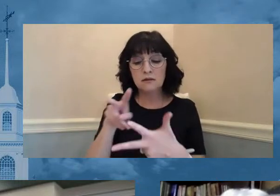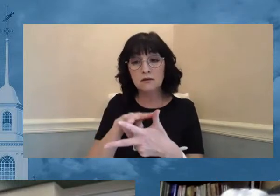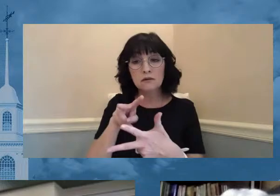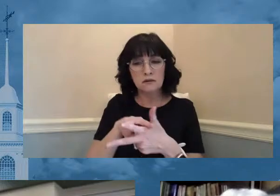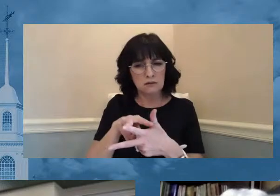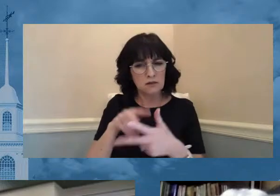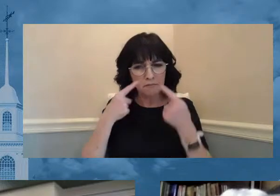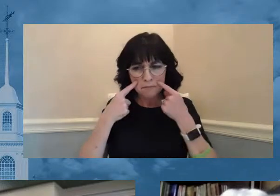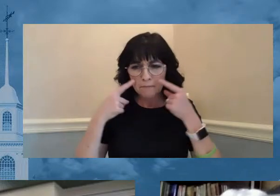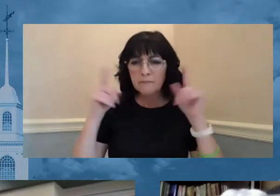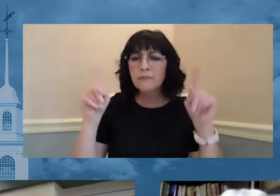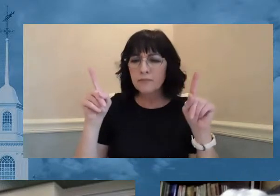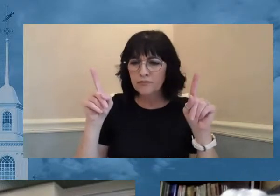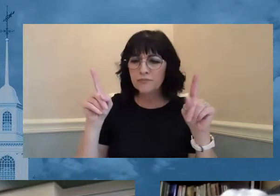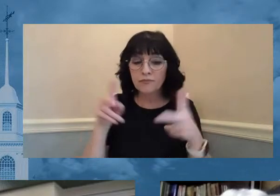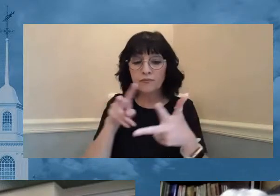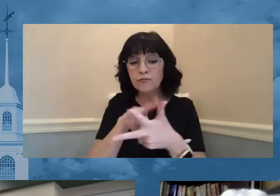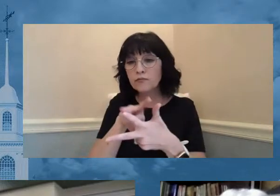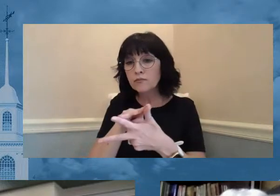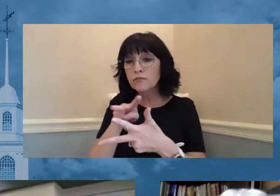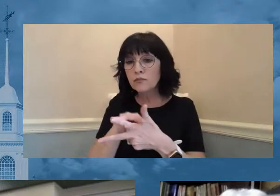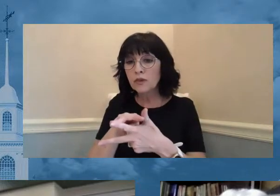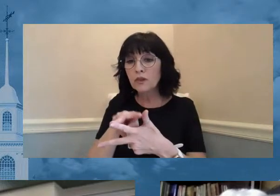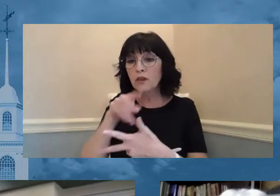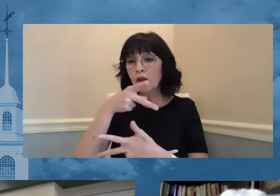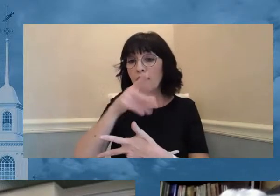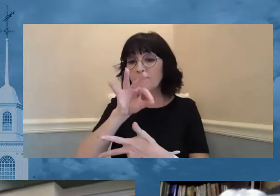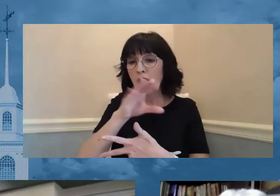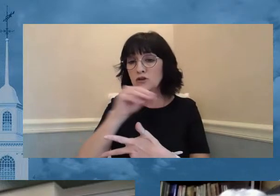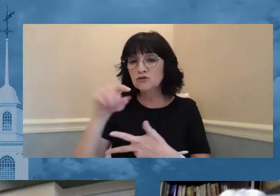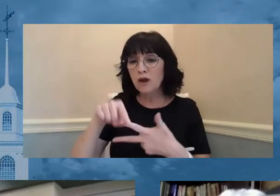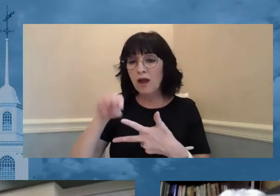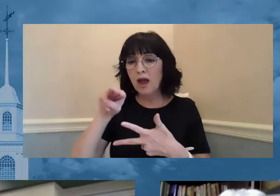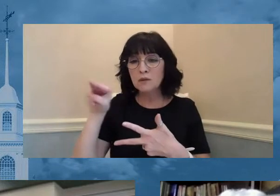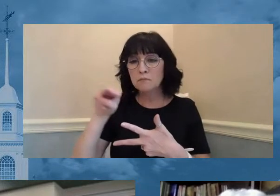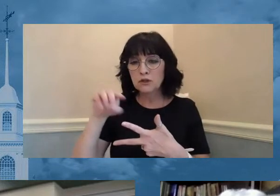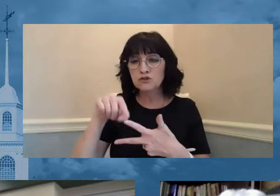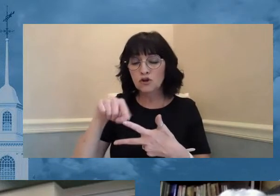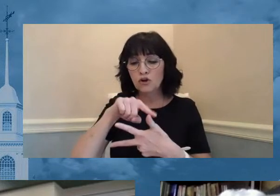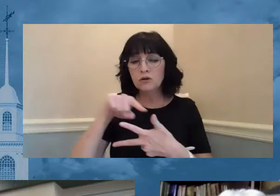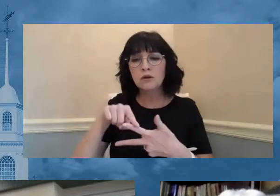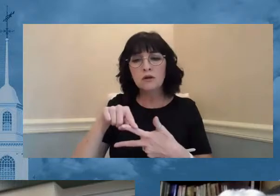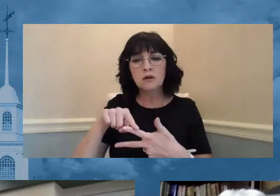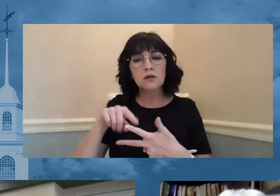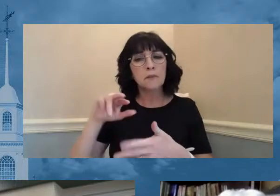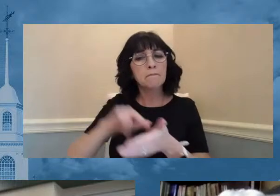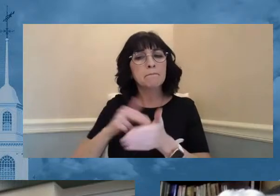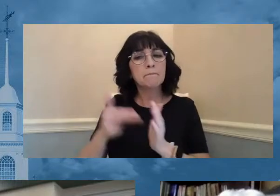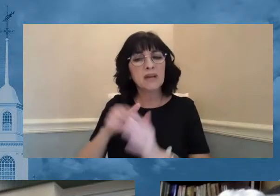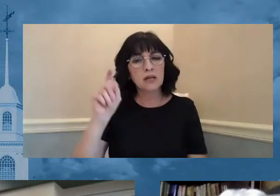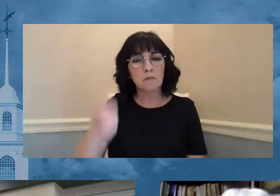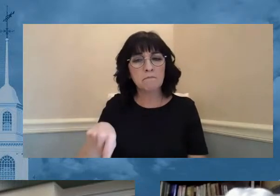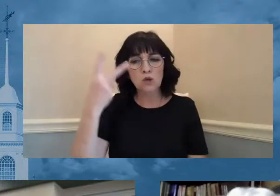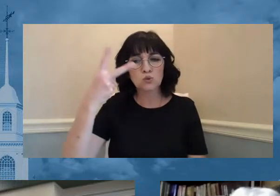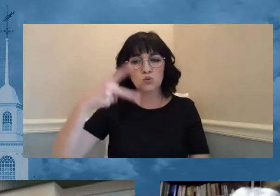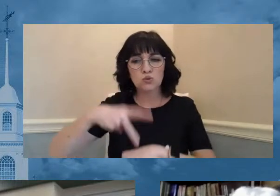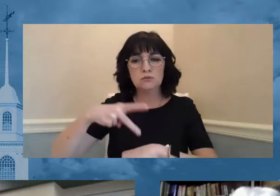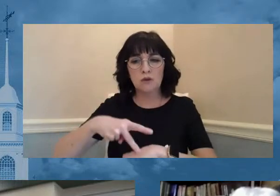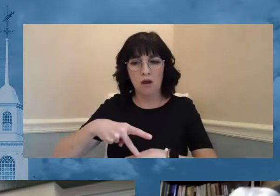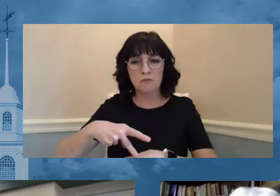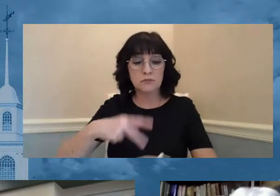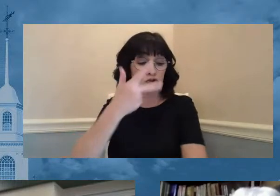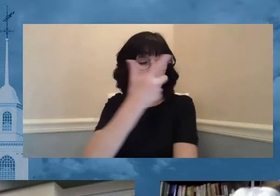They're both 2-dose vaccines. And with both those vaccines, as well as the